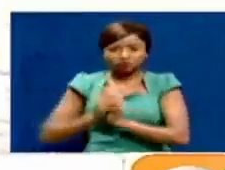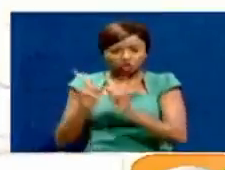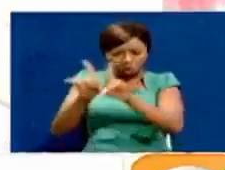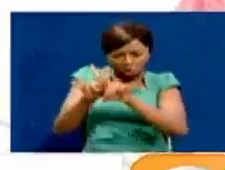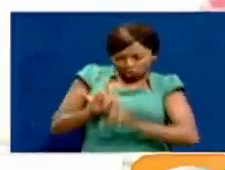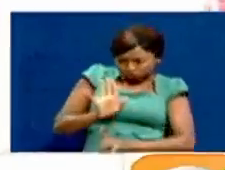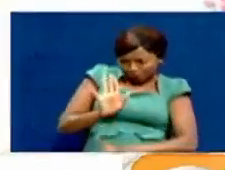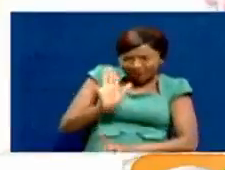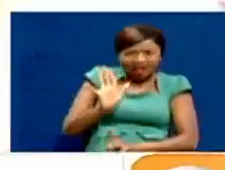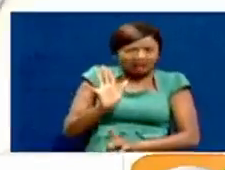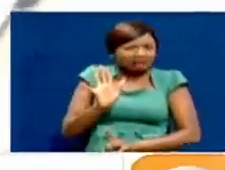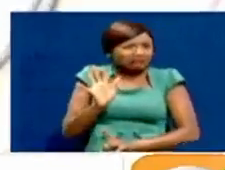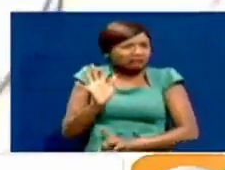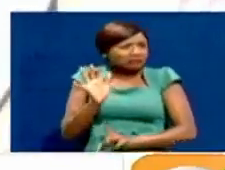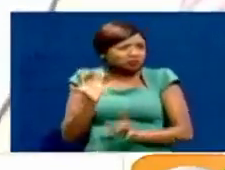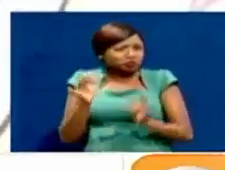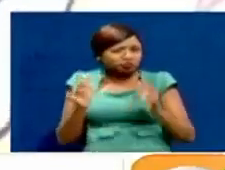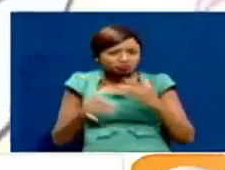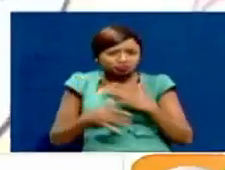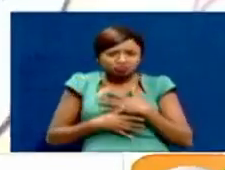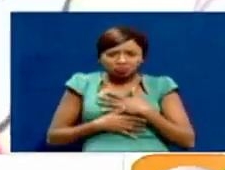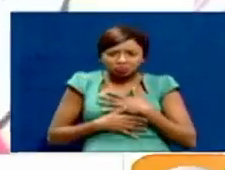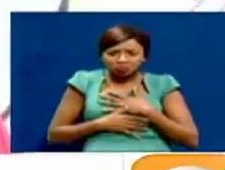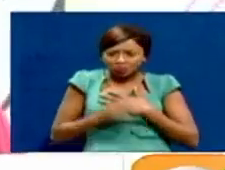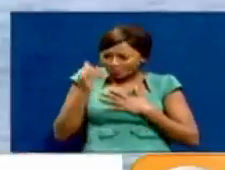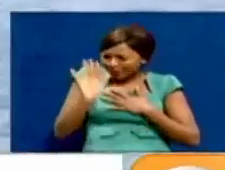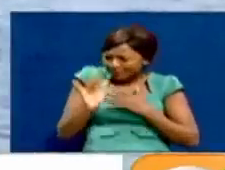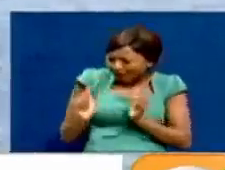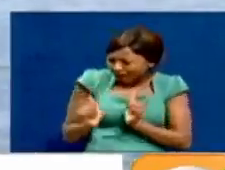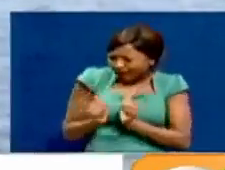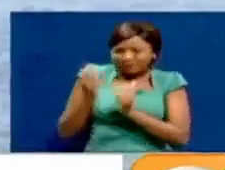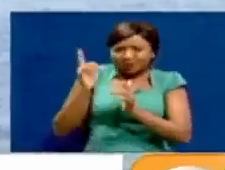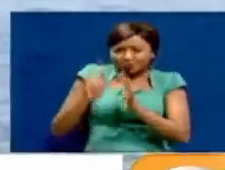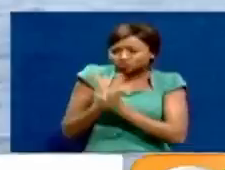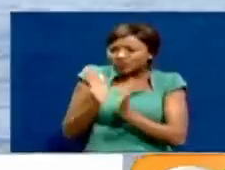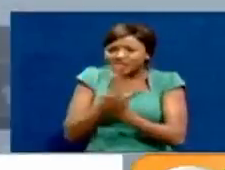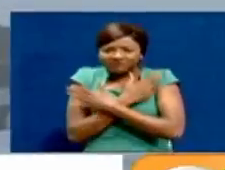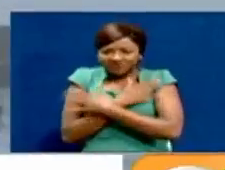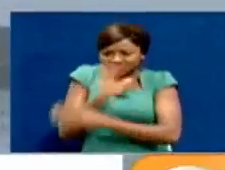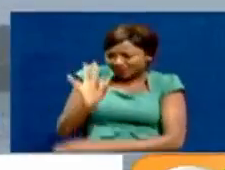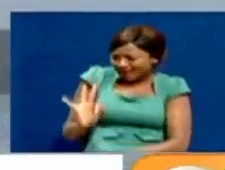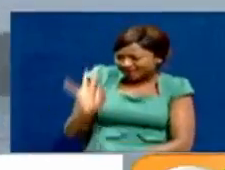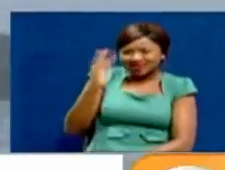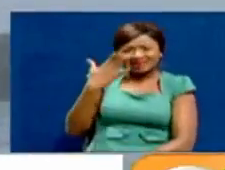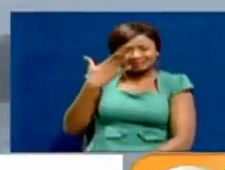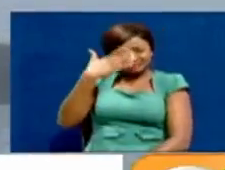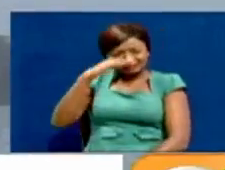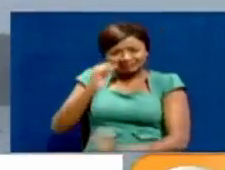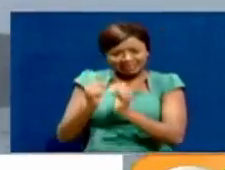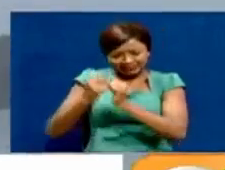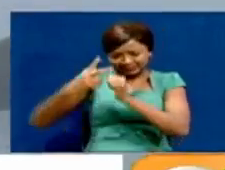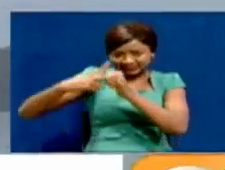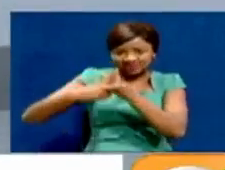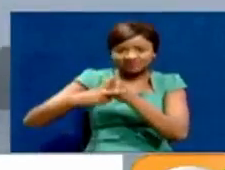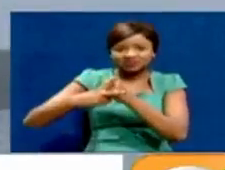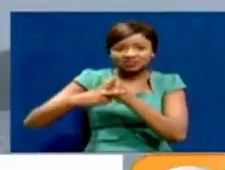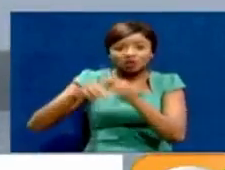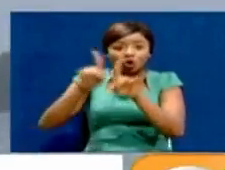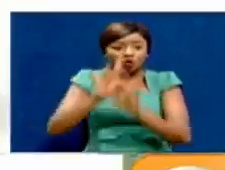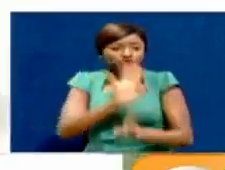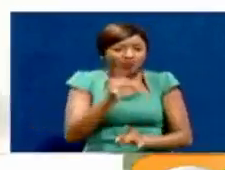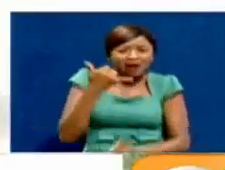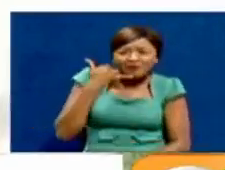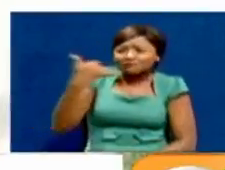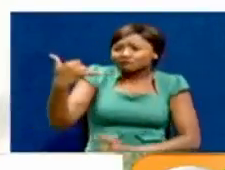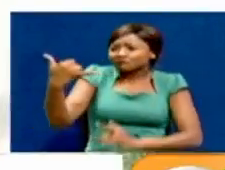Mwana is yet to come to terms with what happened to him and his three friends for 17 days. His phone is